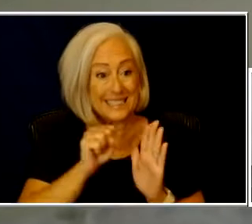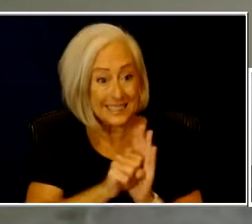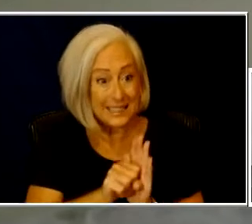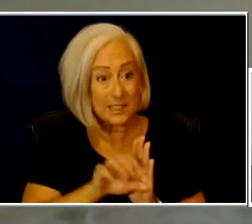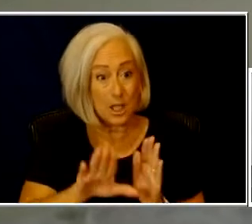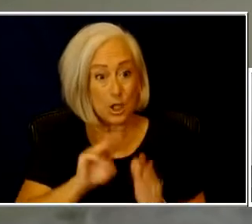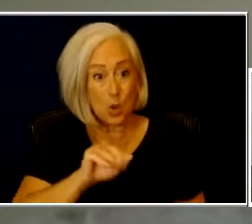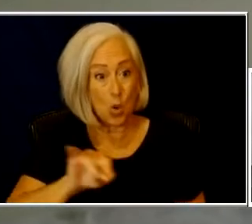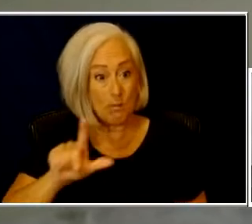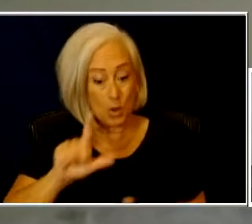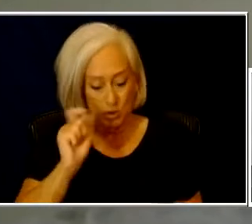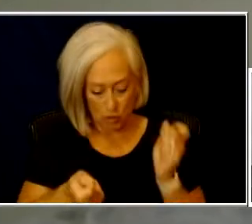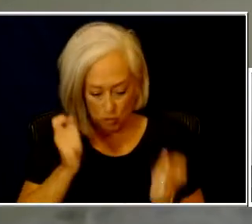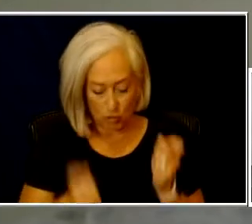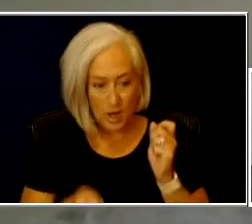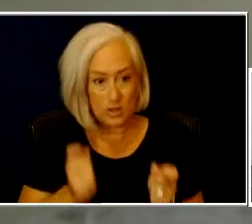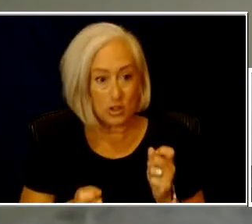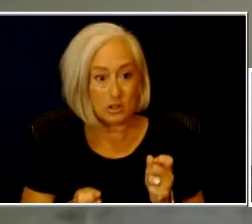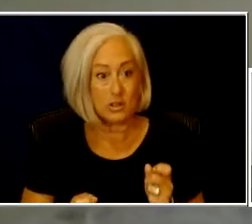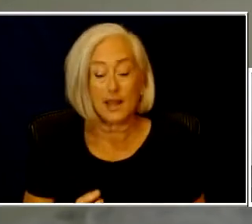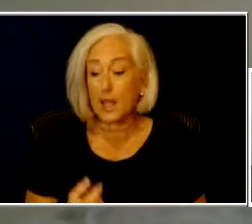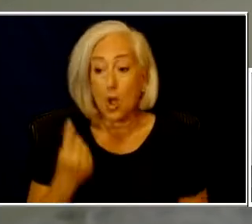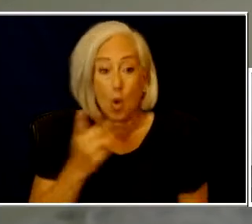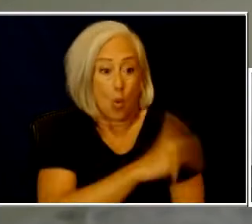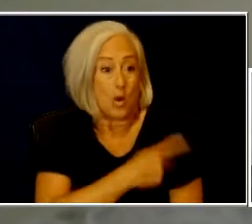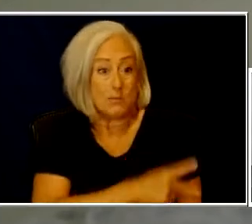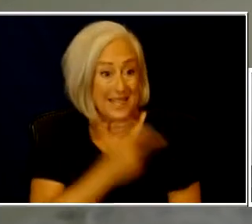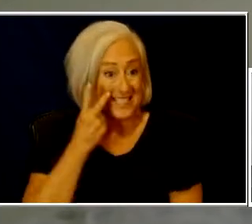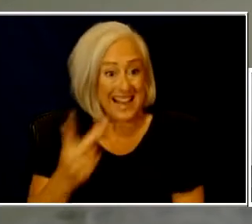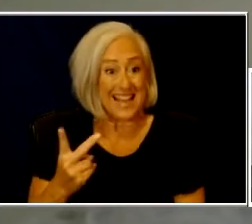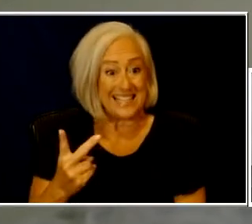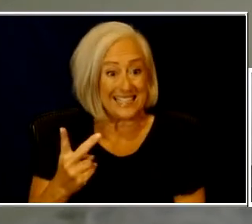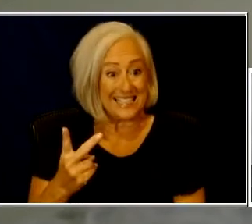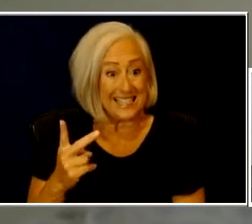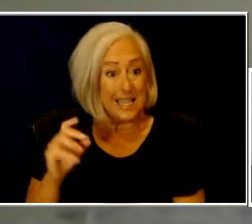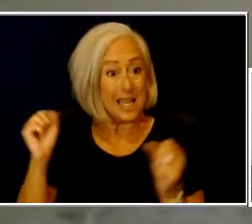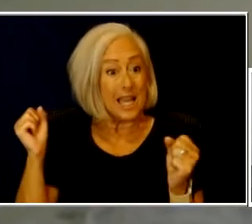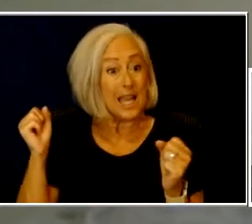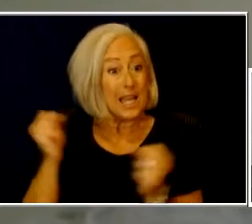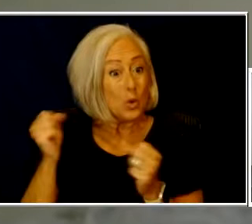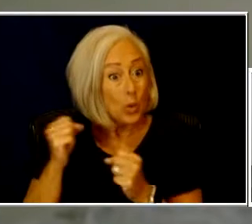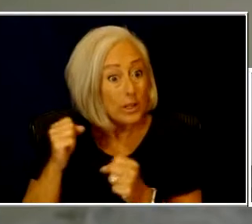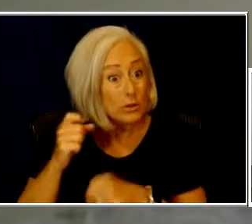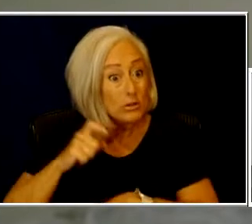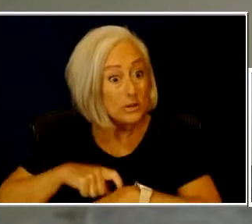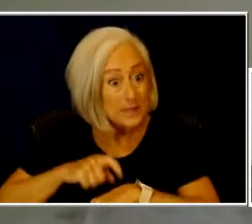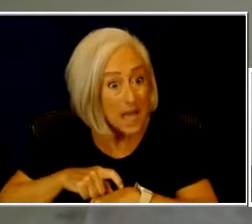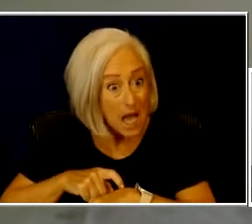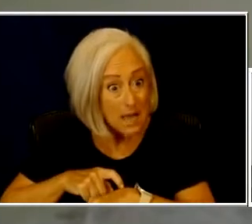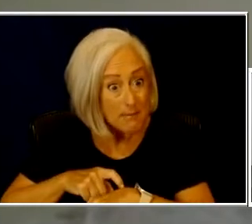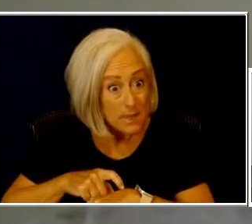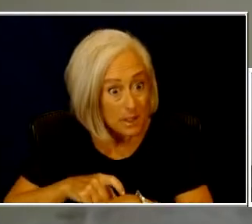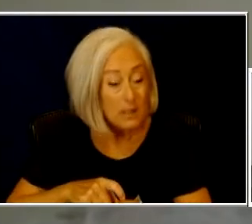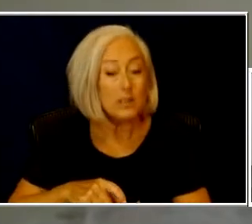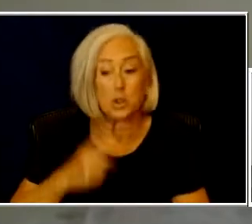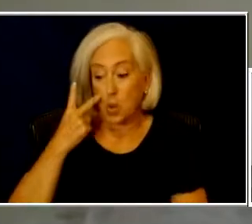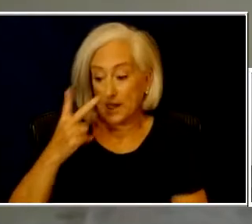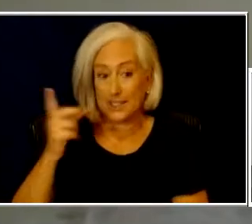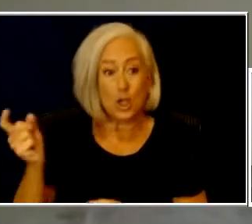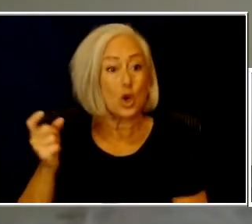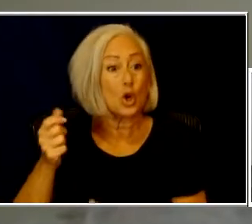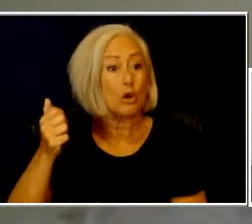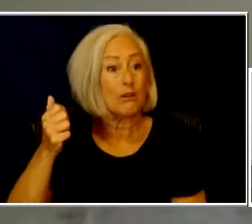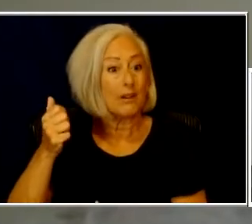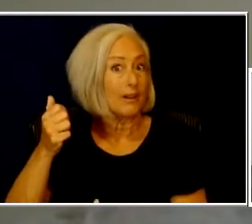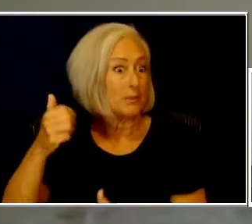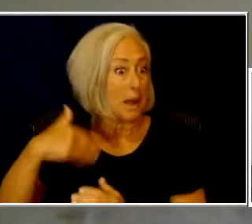who I only see in the winter. She has major depressive disorder with a seasonal pattern. And so we meet, we'll start probably meeting in the next month or so.